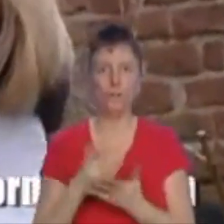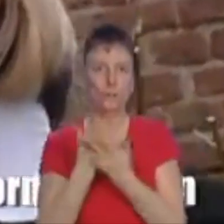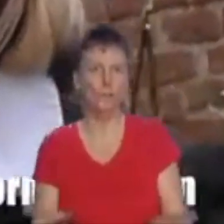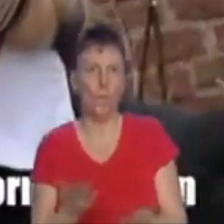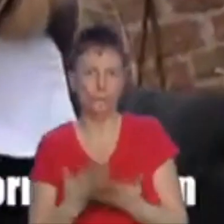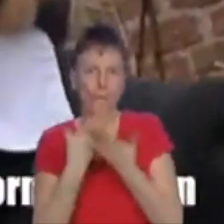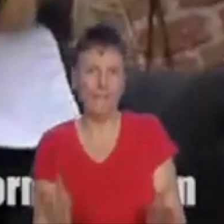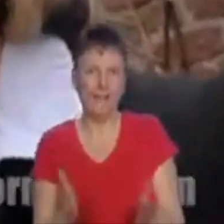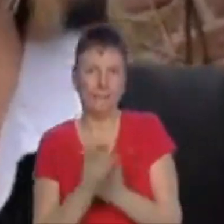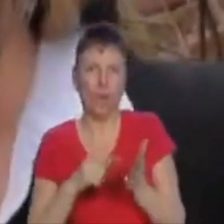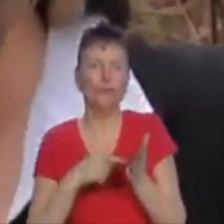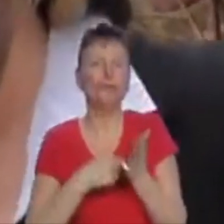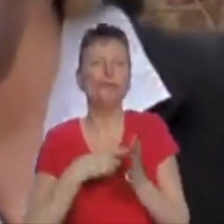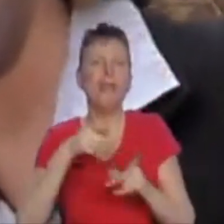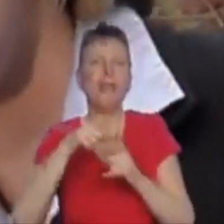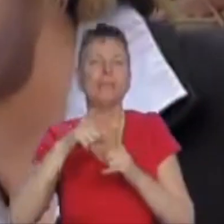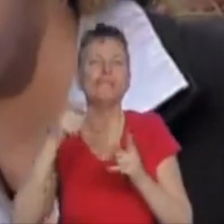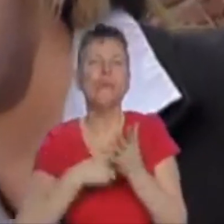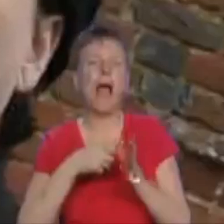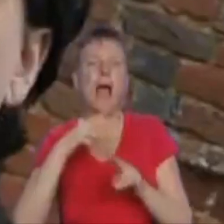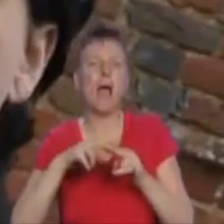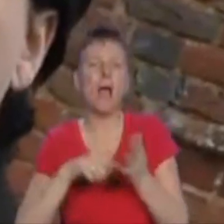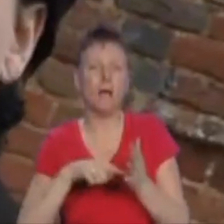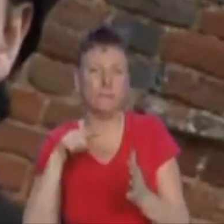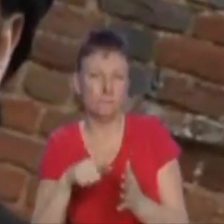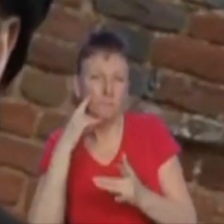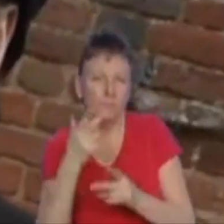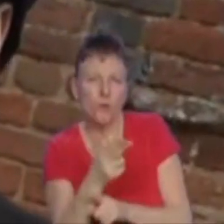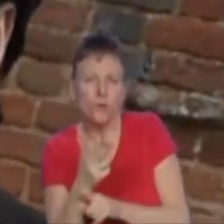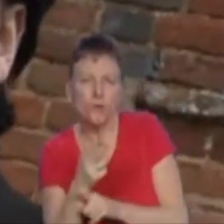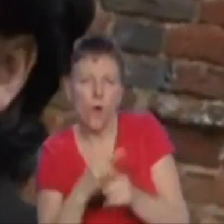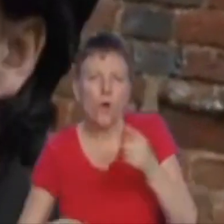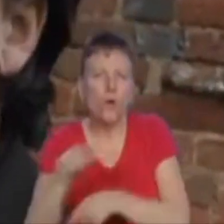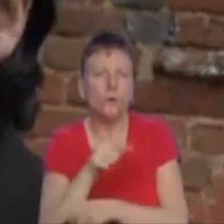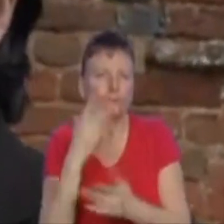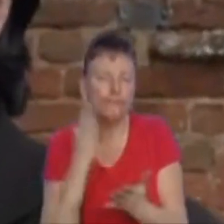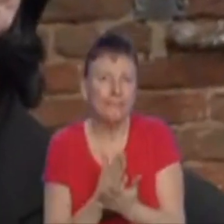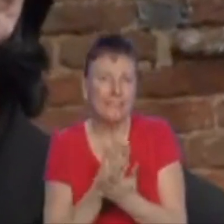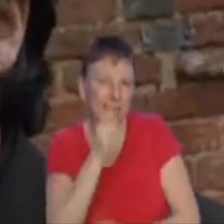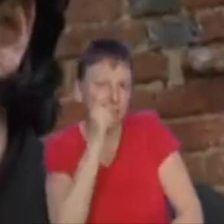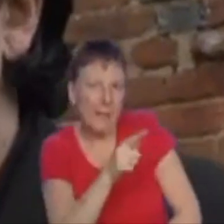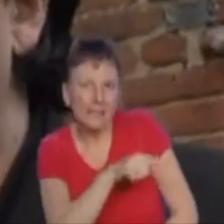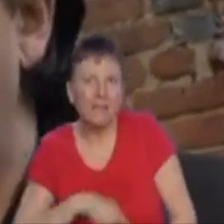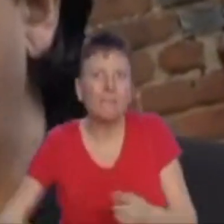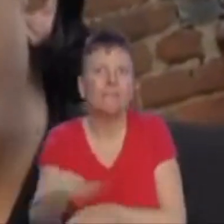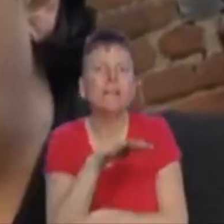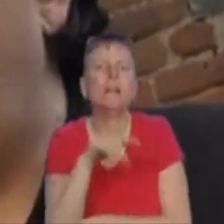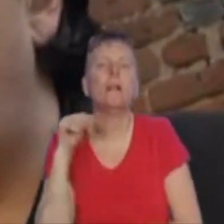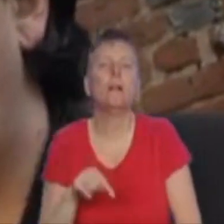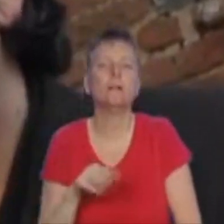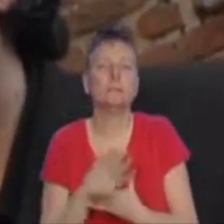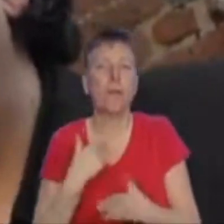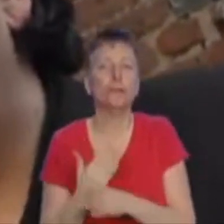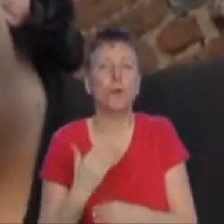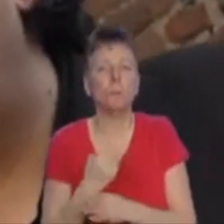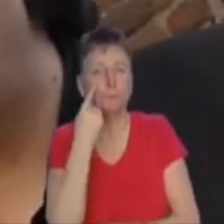and tests out the methods used by real spies in the field. And it's my job to see that these two are up to the task. My name's David Shaler. I used to work